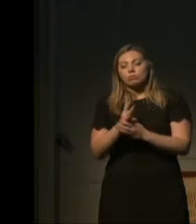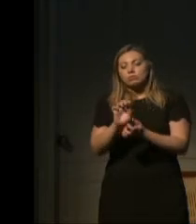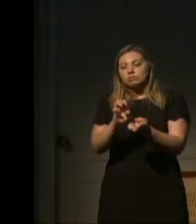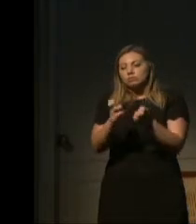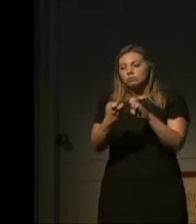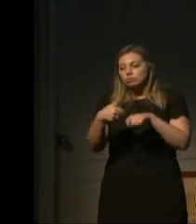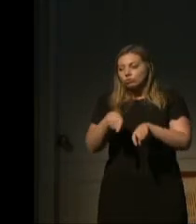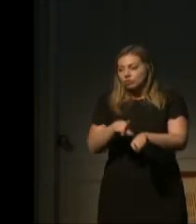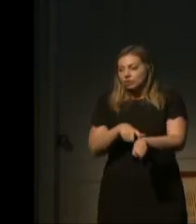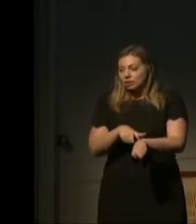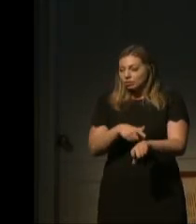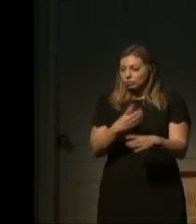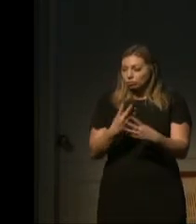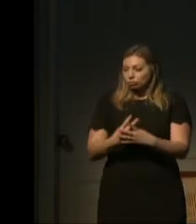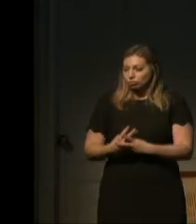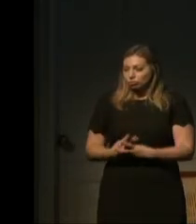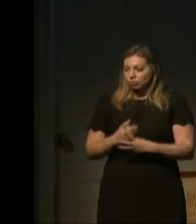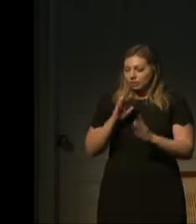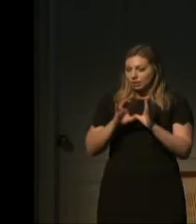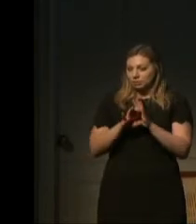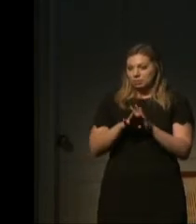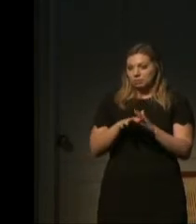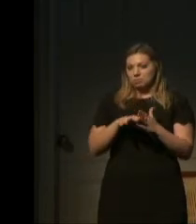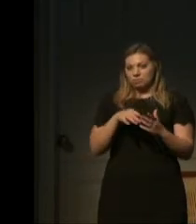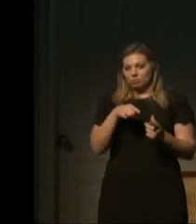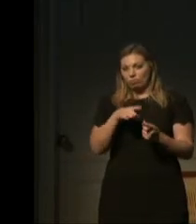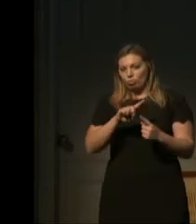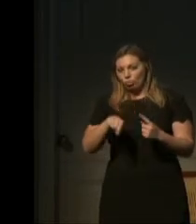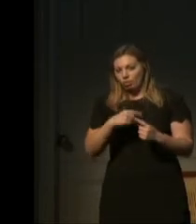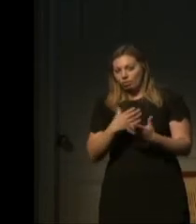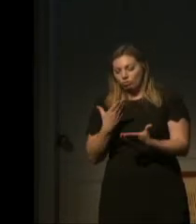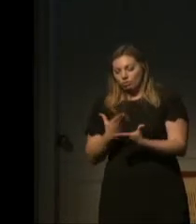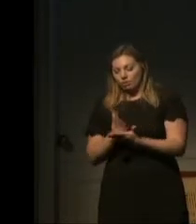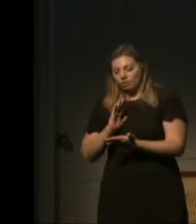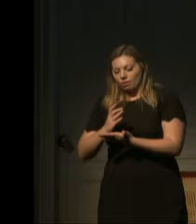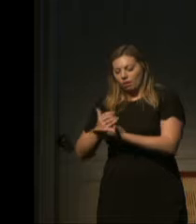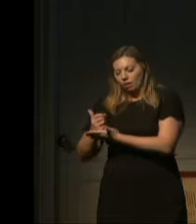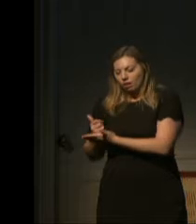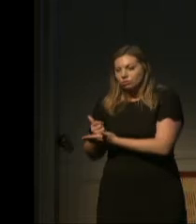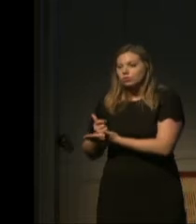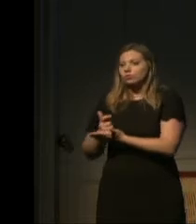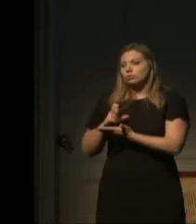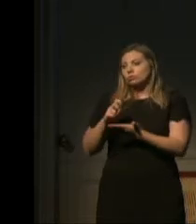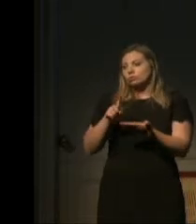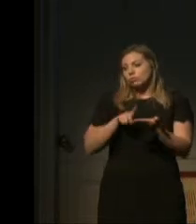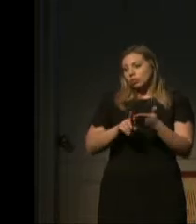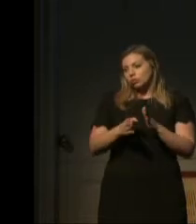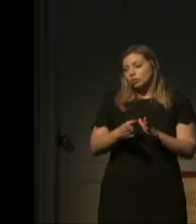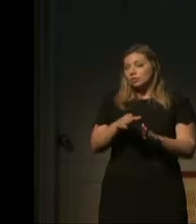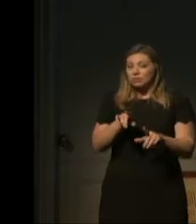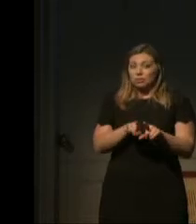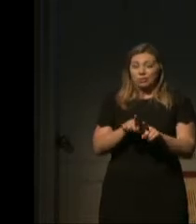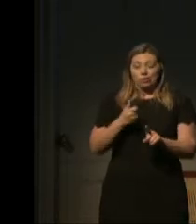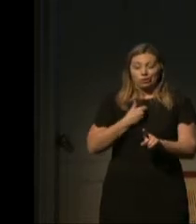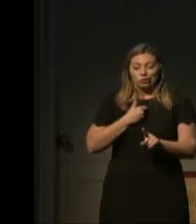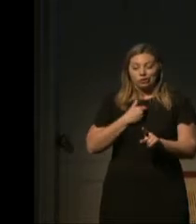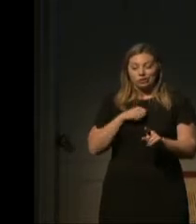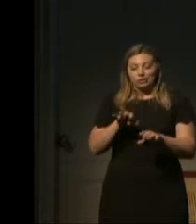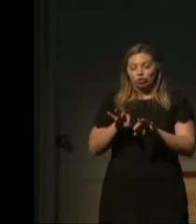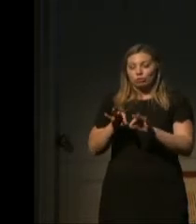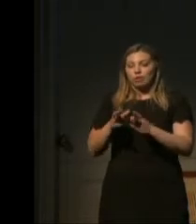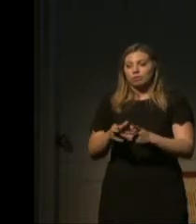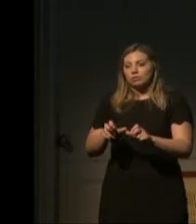This sorts those images into when they came into our collection. And so researchers and even our own curators can get a